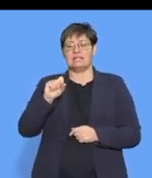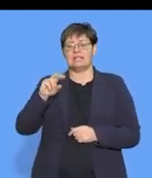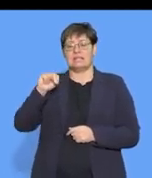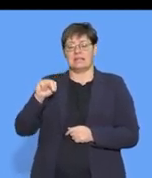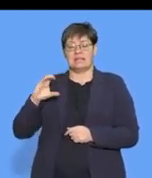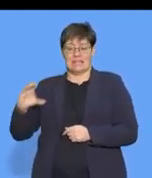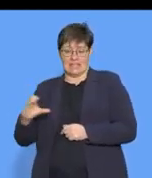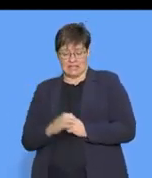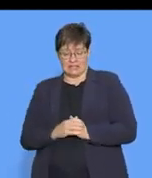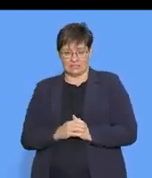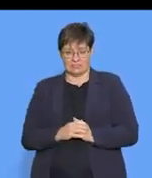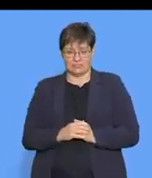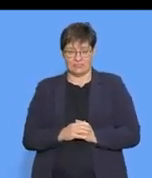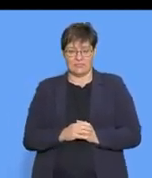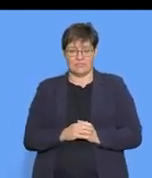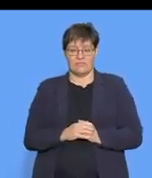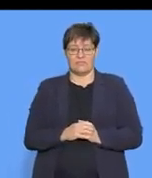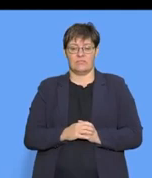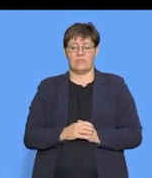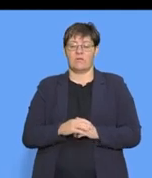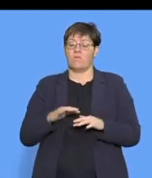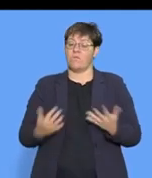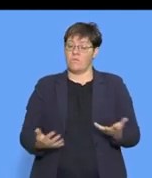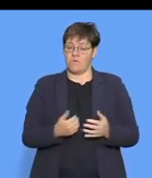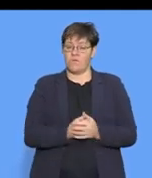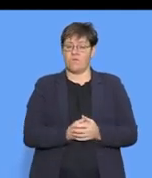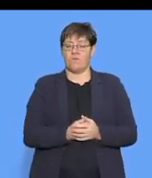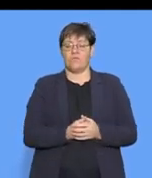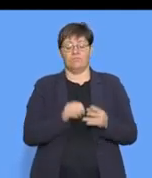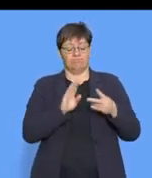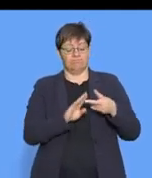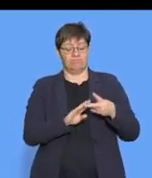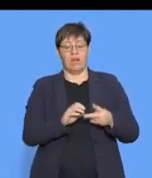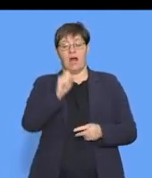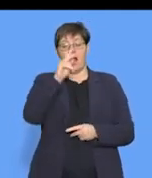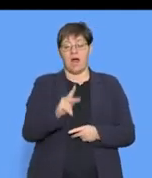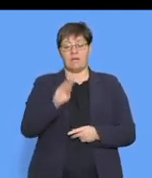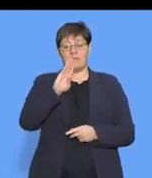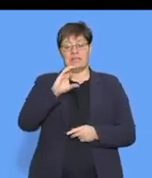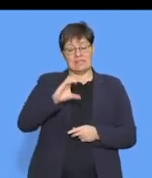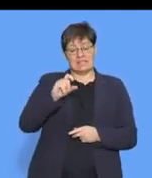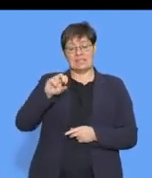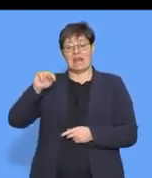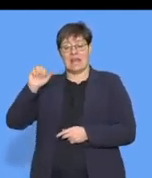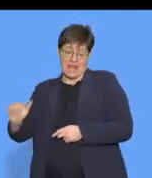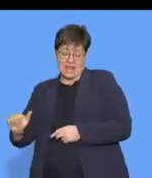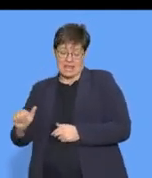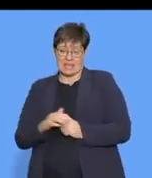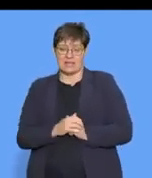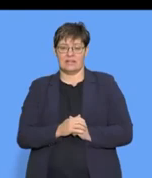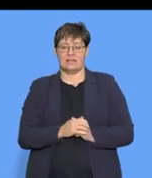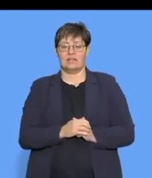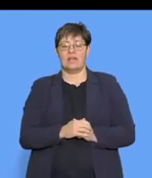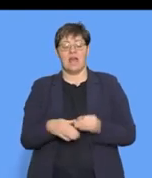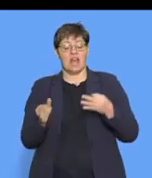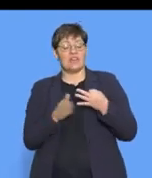there. So it was half AB sine C. Second version, half BC sine A. And